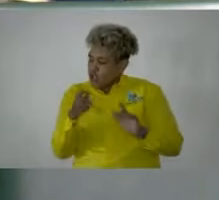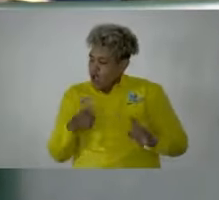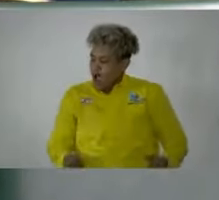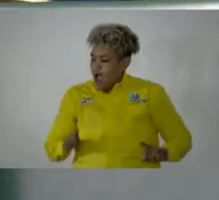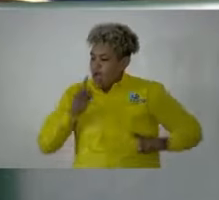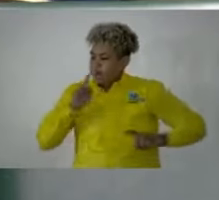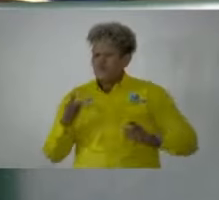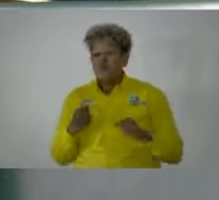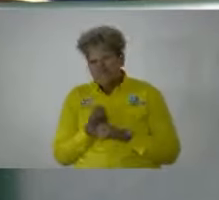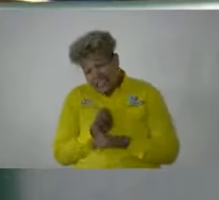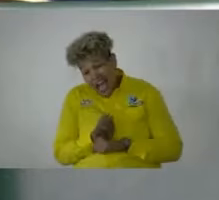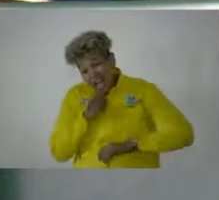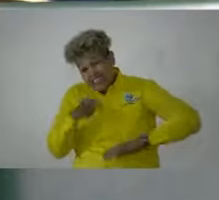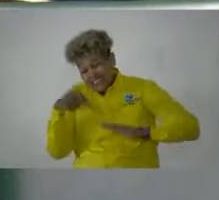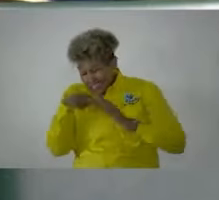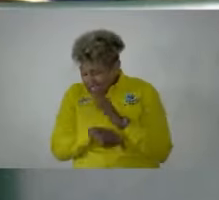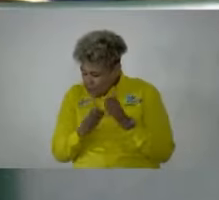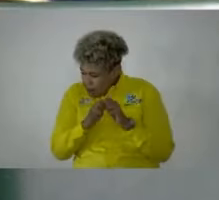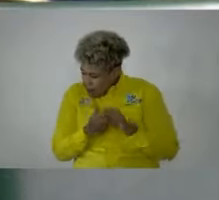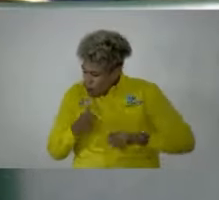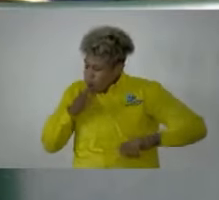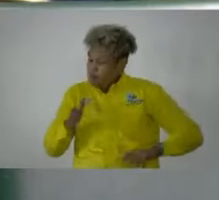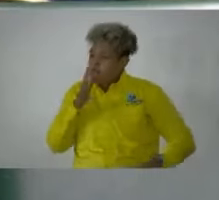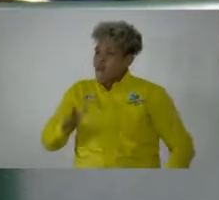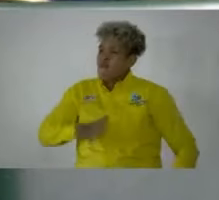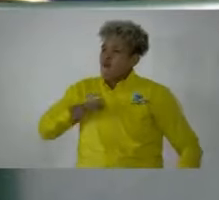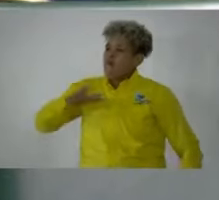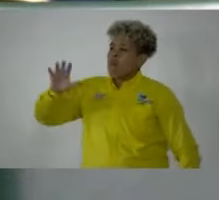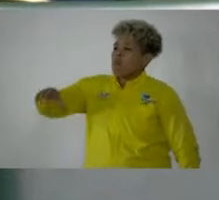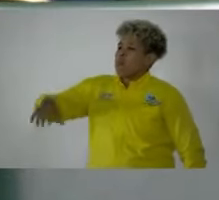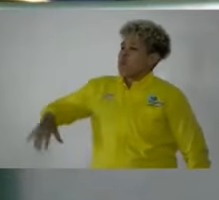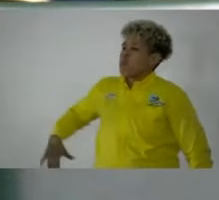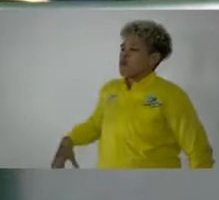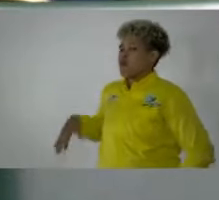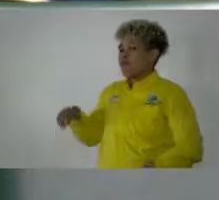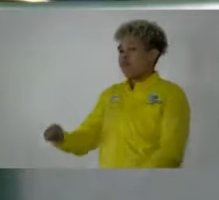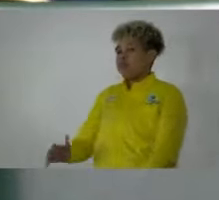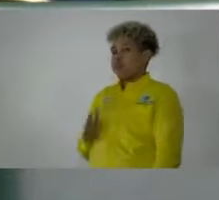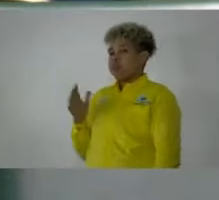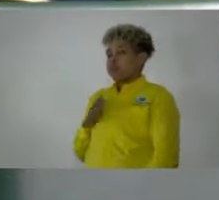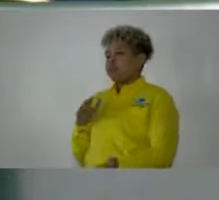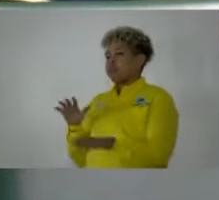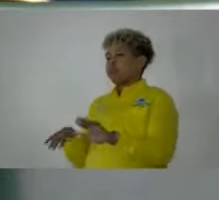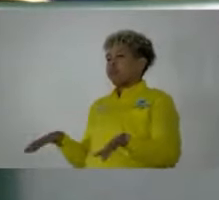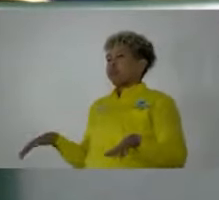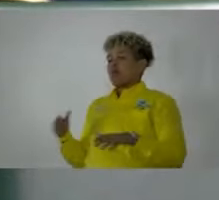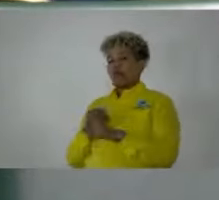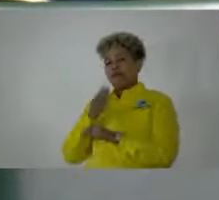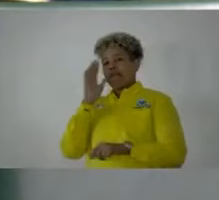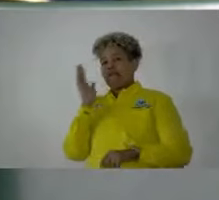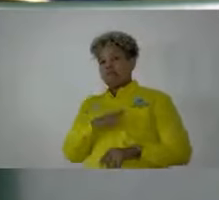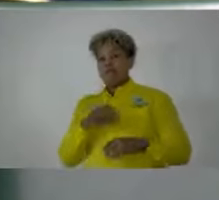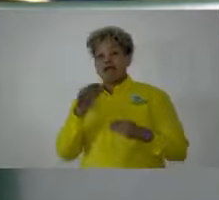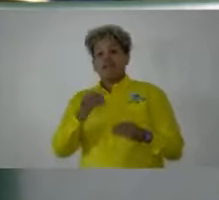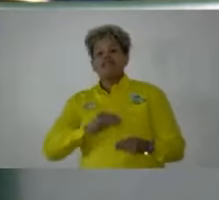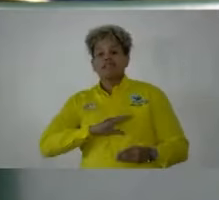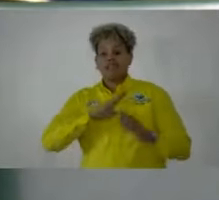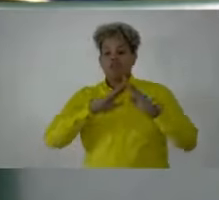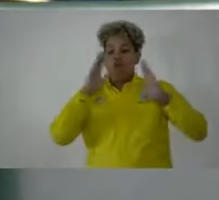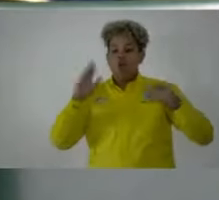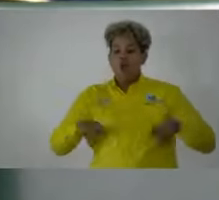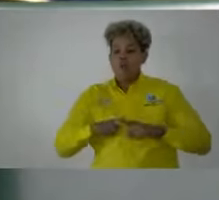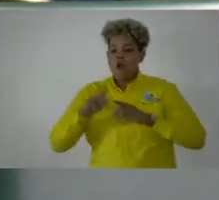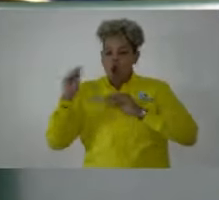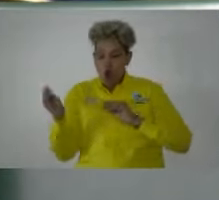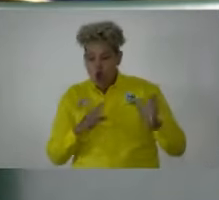to tackle the deep problem of informal settlements across Jamaica and bring dignified housing in